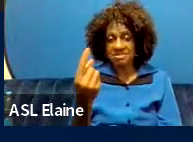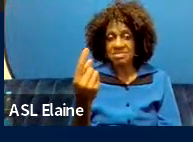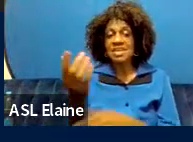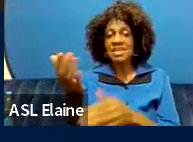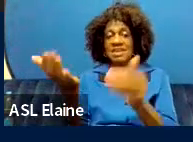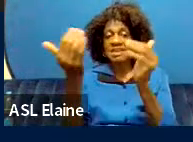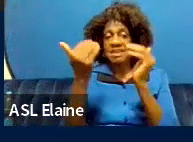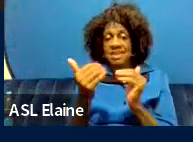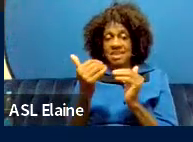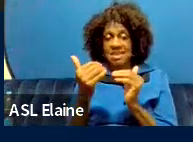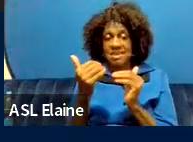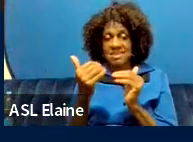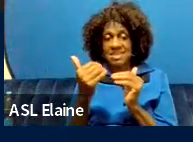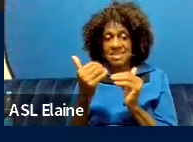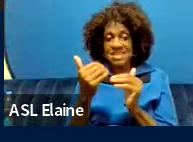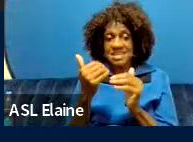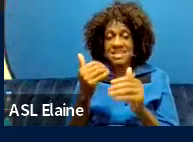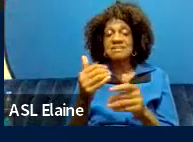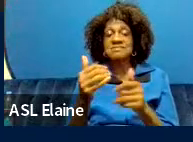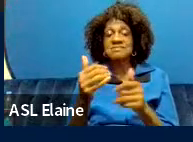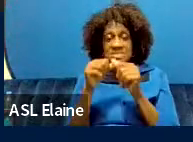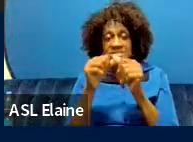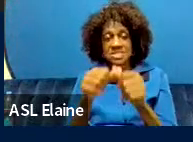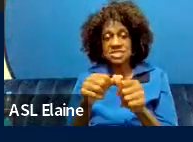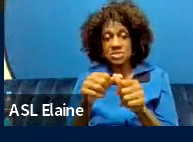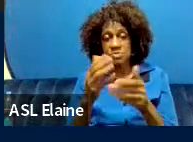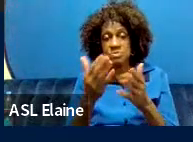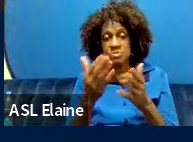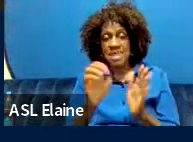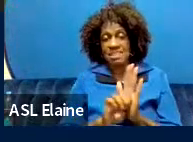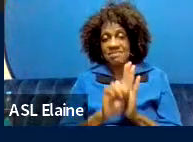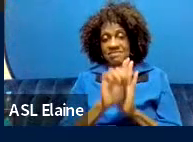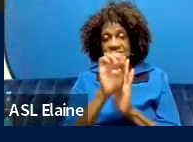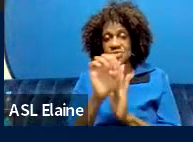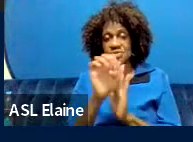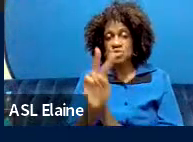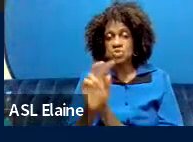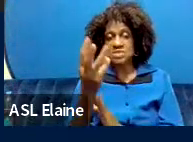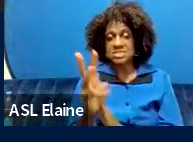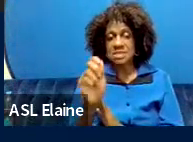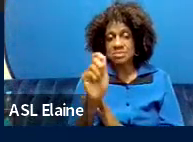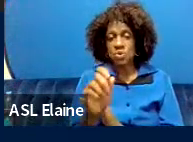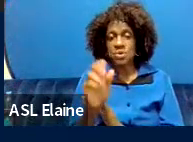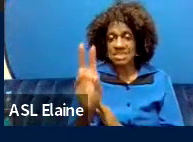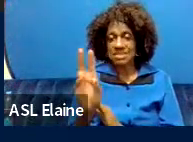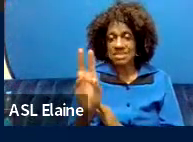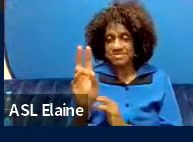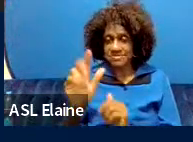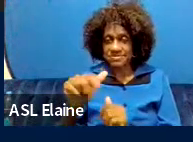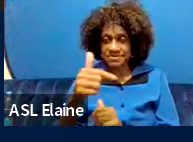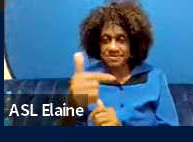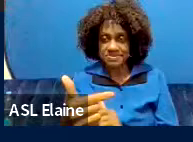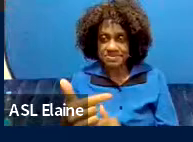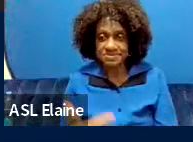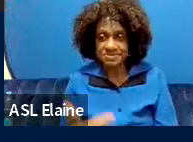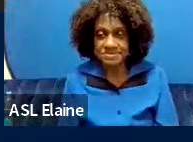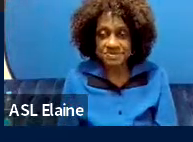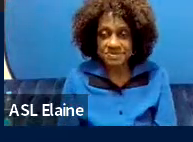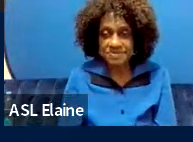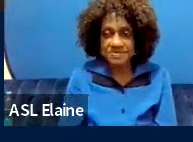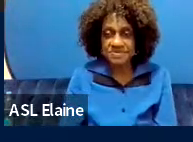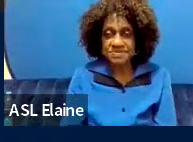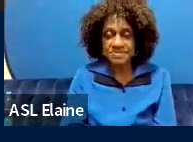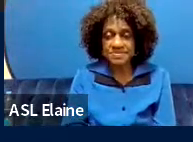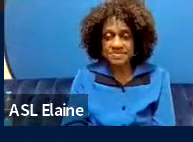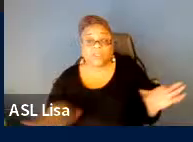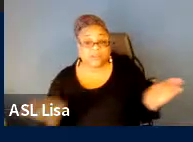216.11, and existing compliant elevators, which is provision 216.7. But it is important